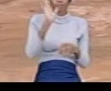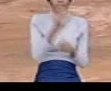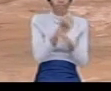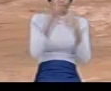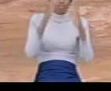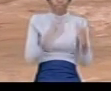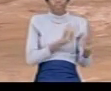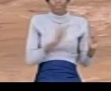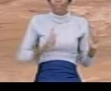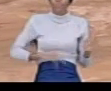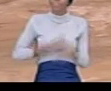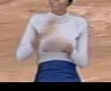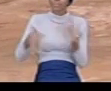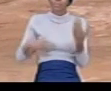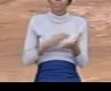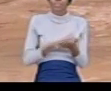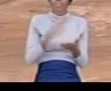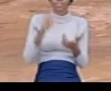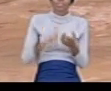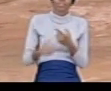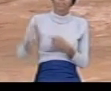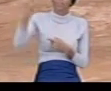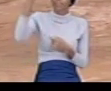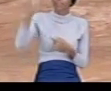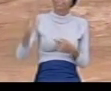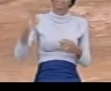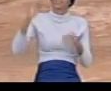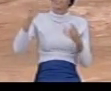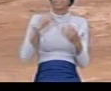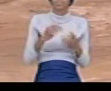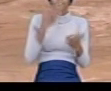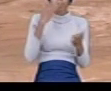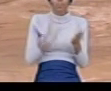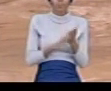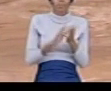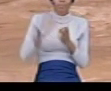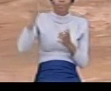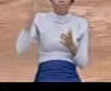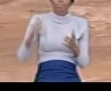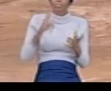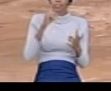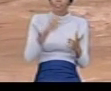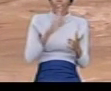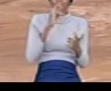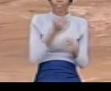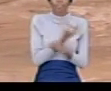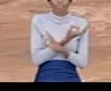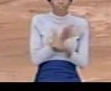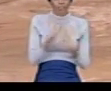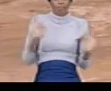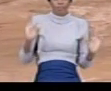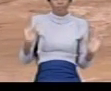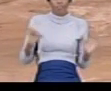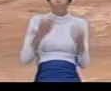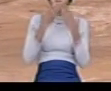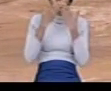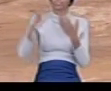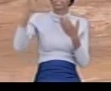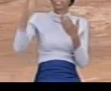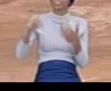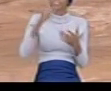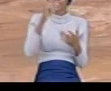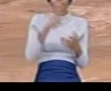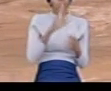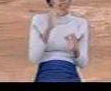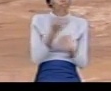and King. All thanks to God. Praise God, you're free. Thank God,